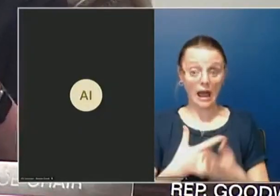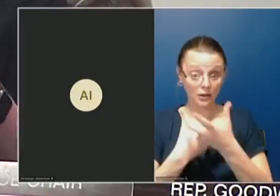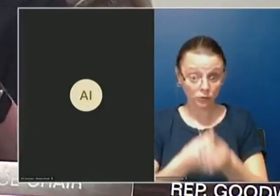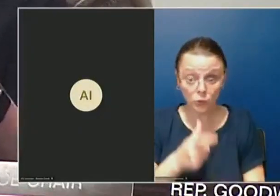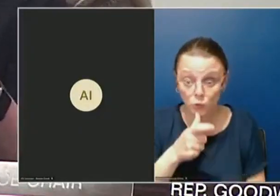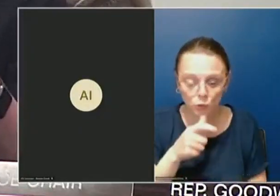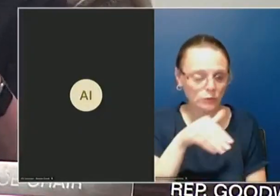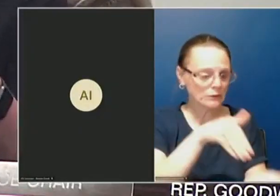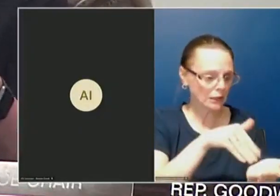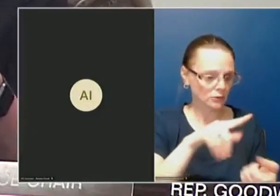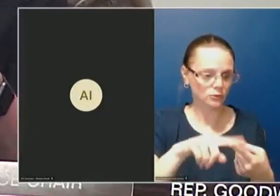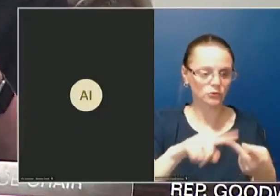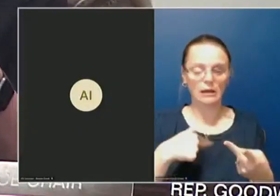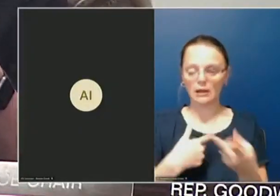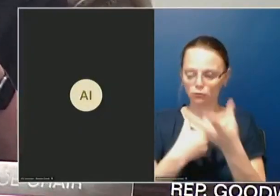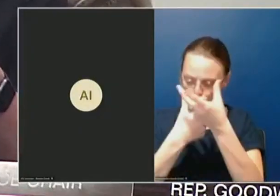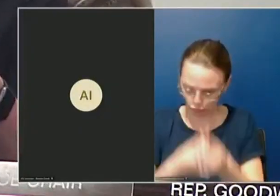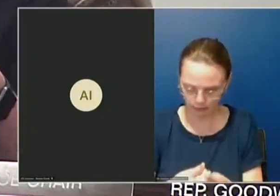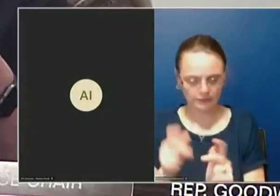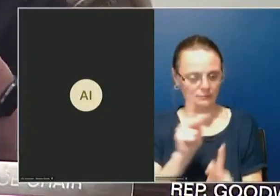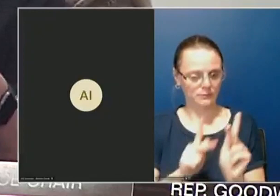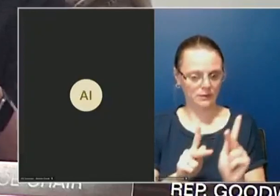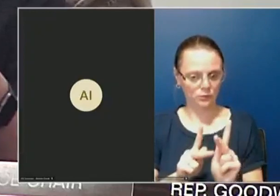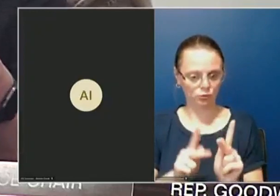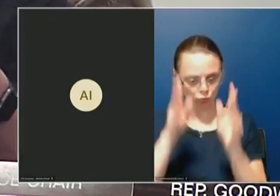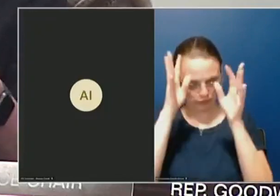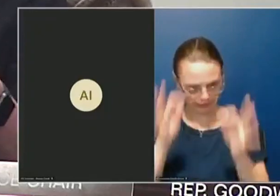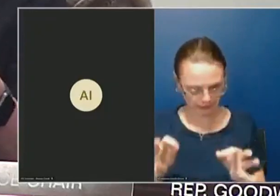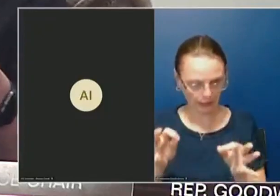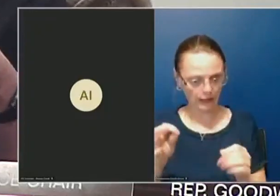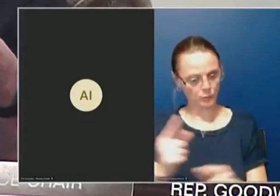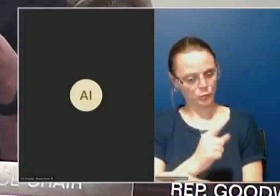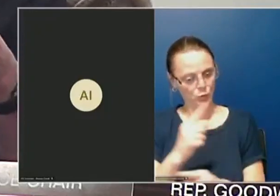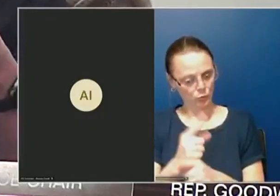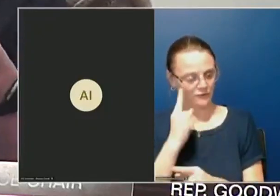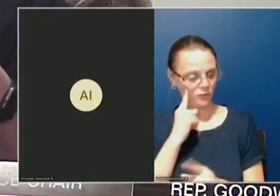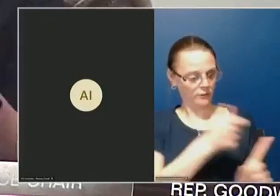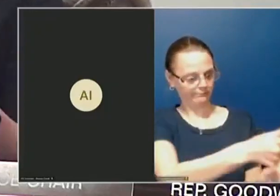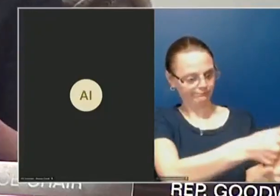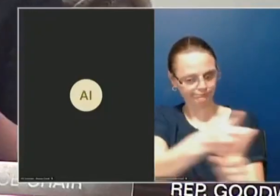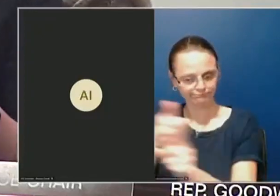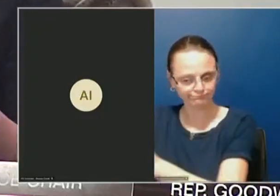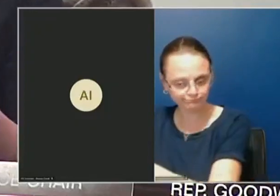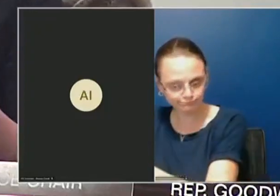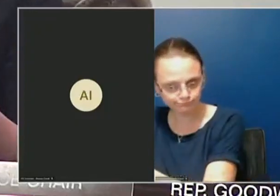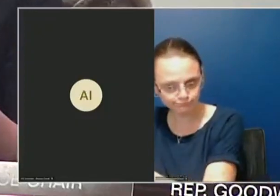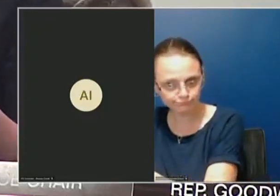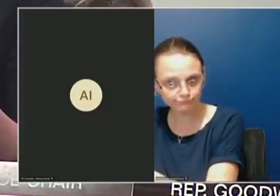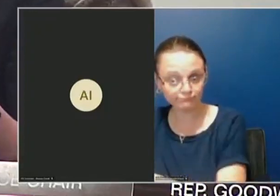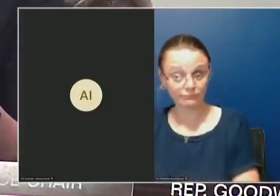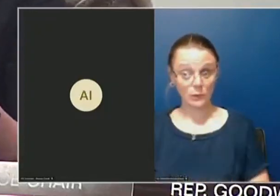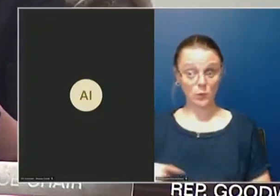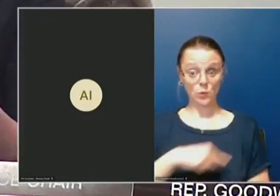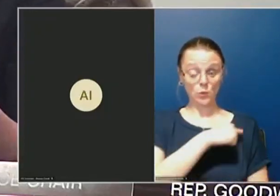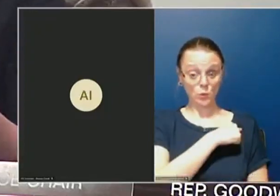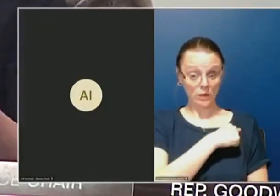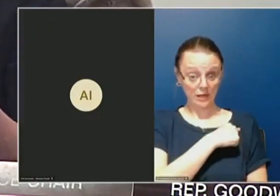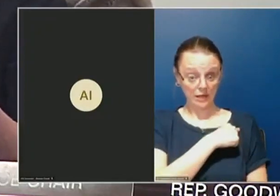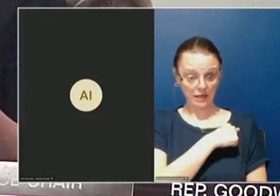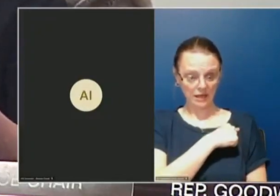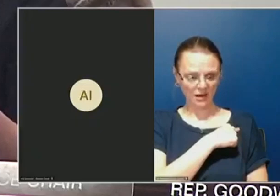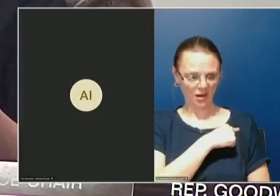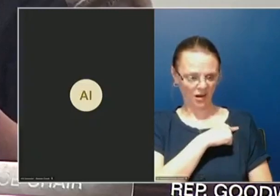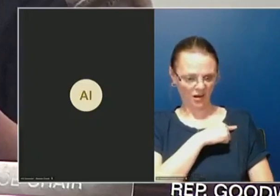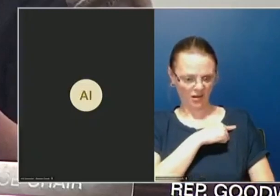I trust people to make individually accurate and appropriate decisions. And we as politicians are trying to get in the way of that. And